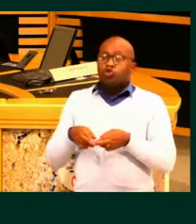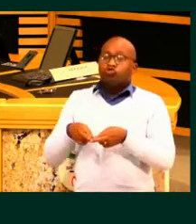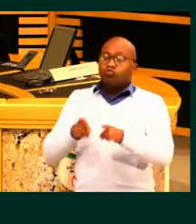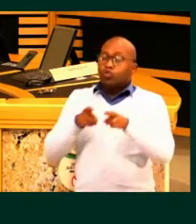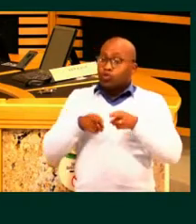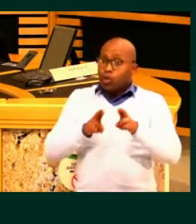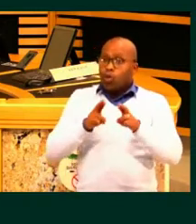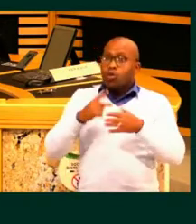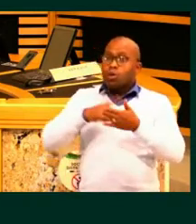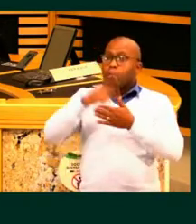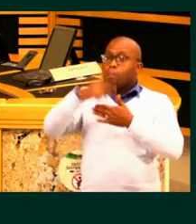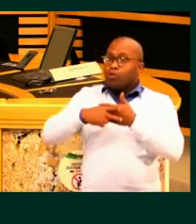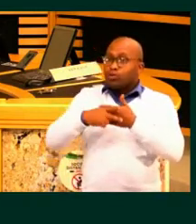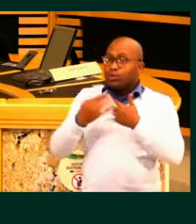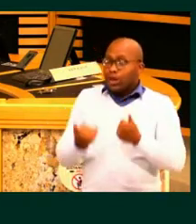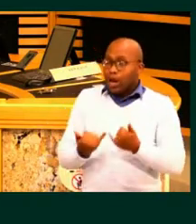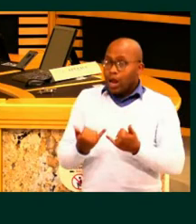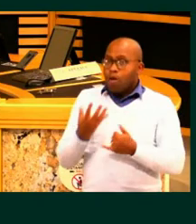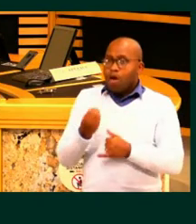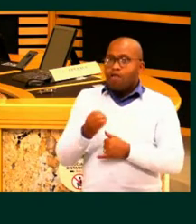stands at 250